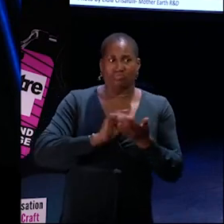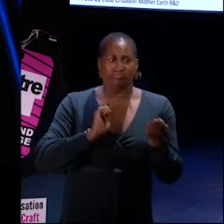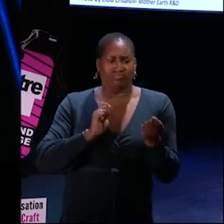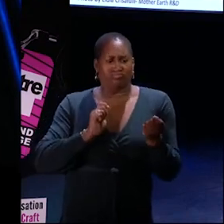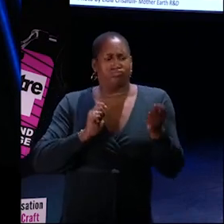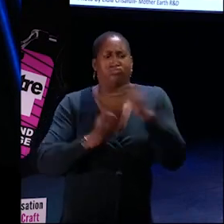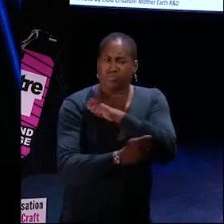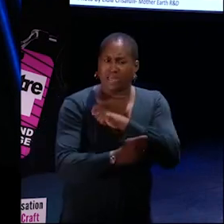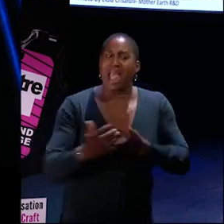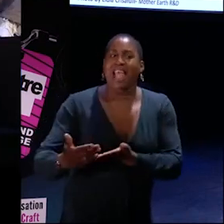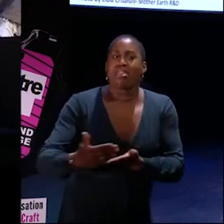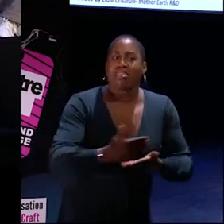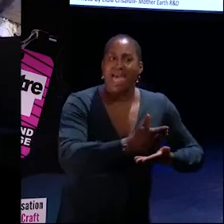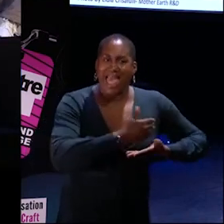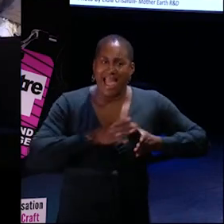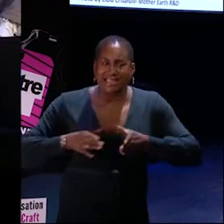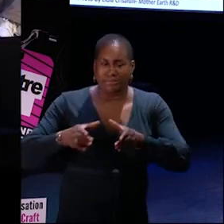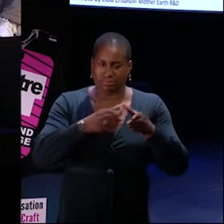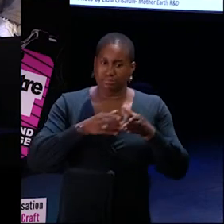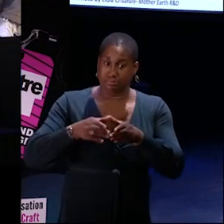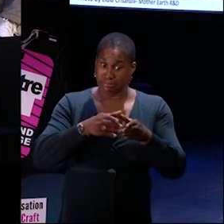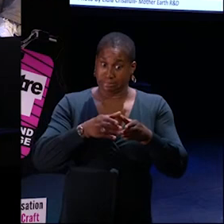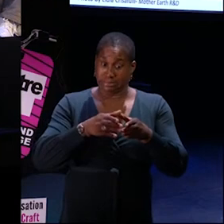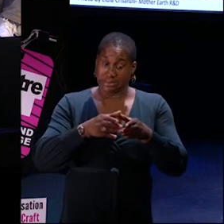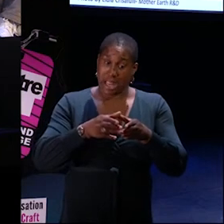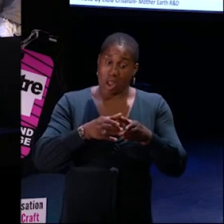rehearsal process as well. One example of that was